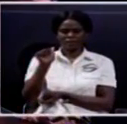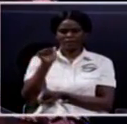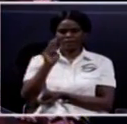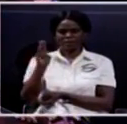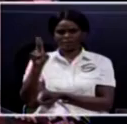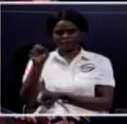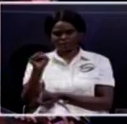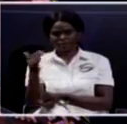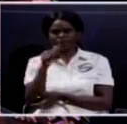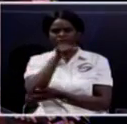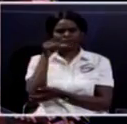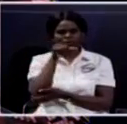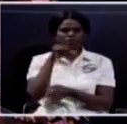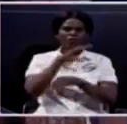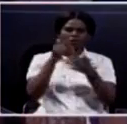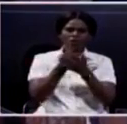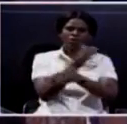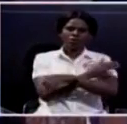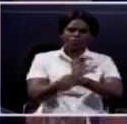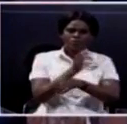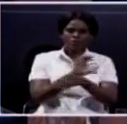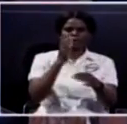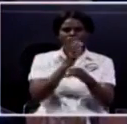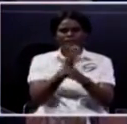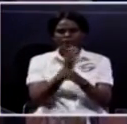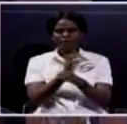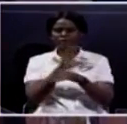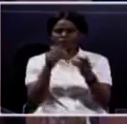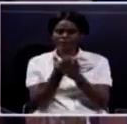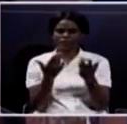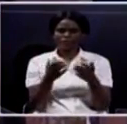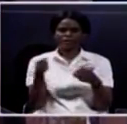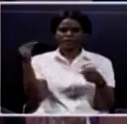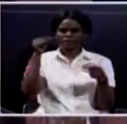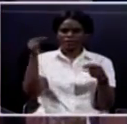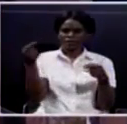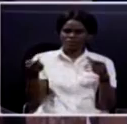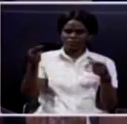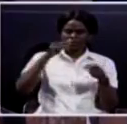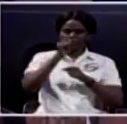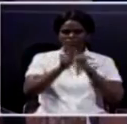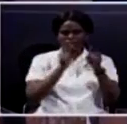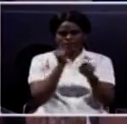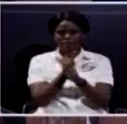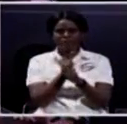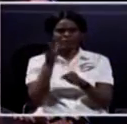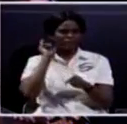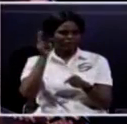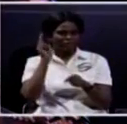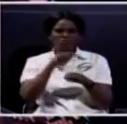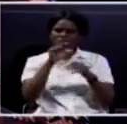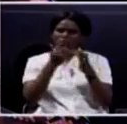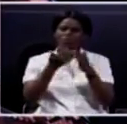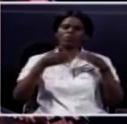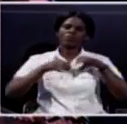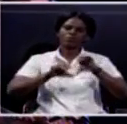agriculture compulsory, it's computers, ICT compulsory, it's geography, civics, history merged. You are